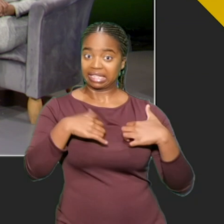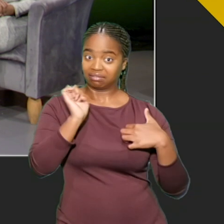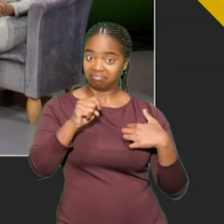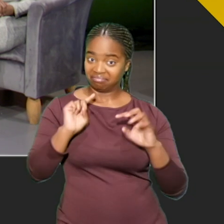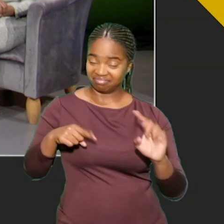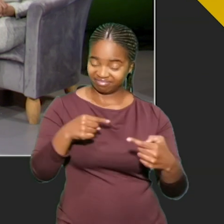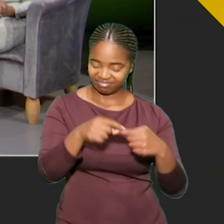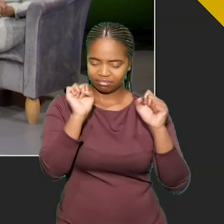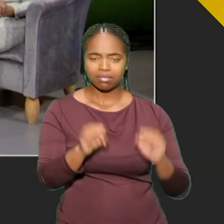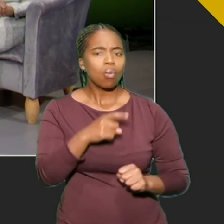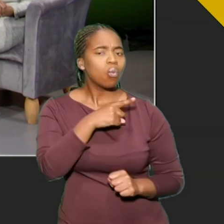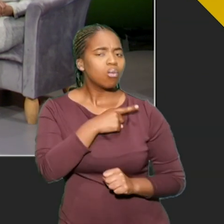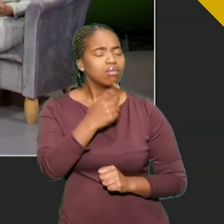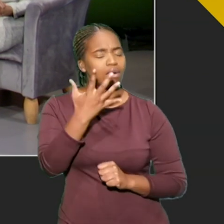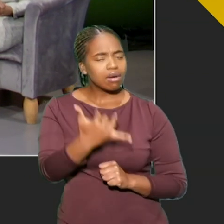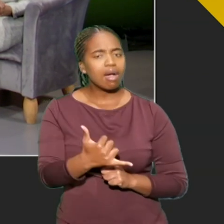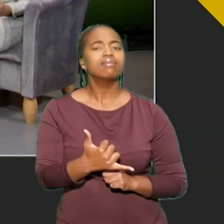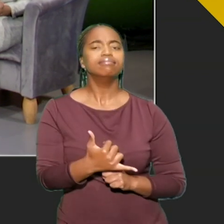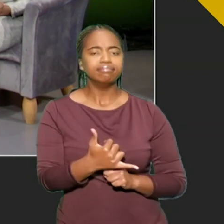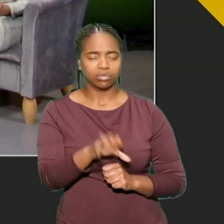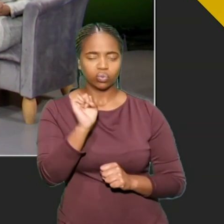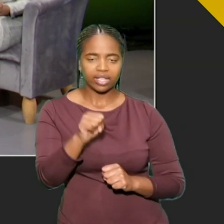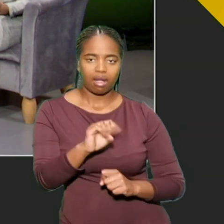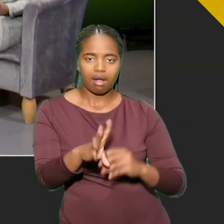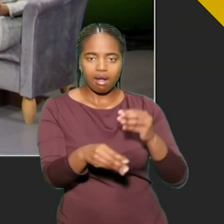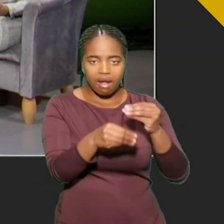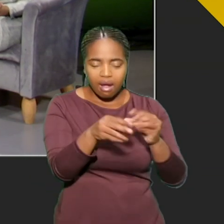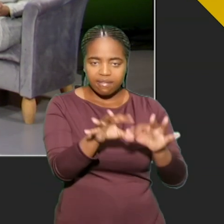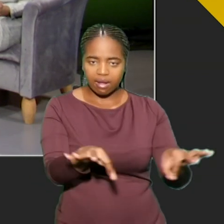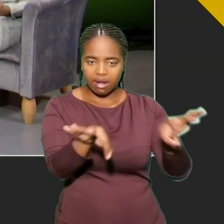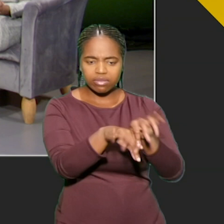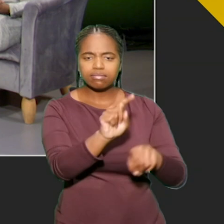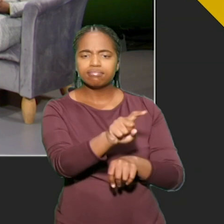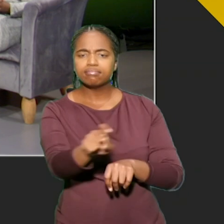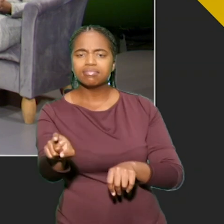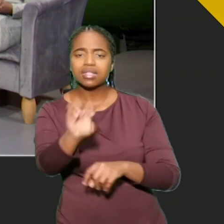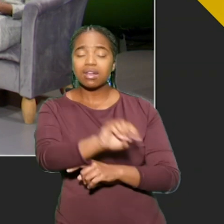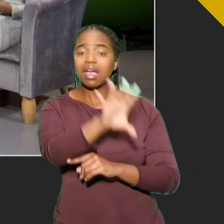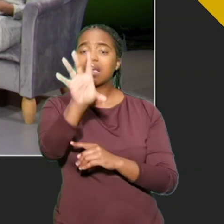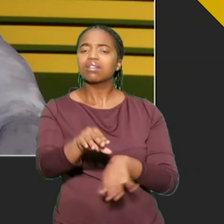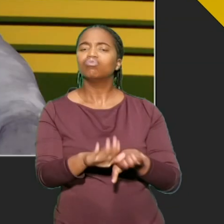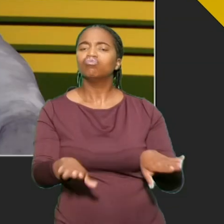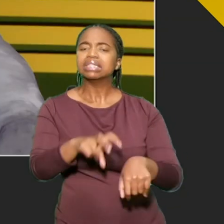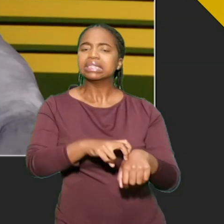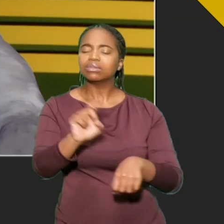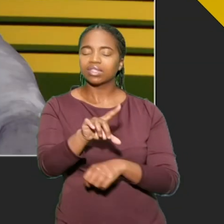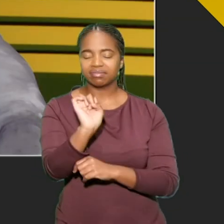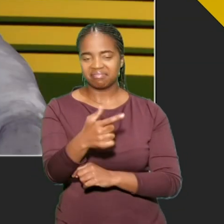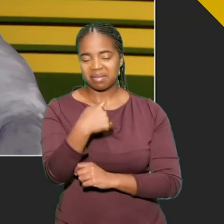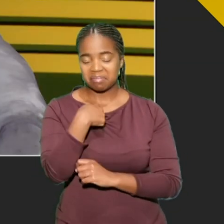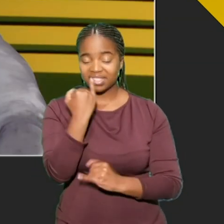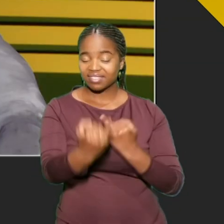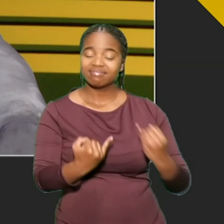us, Moraimona, because we get to actually contribute in terms of the educational needs of all South Africans. Nakalibito